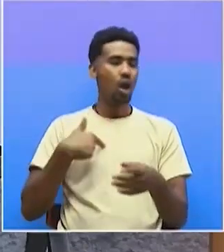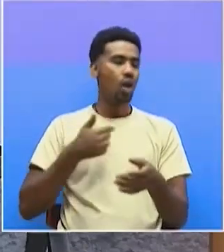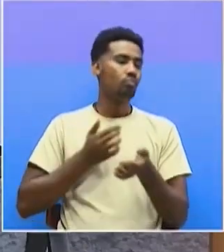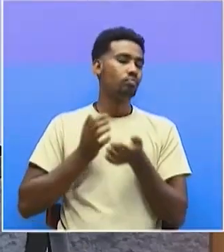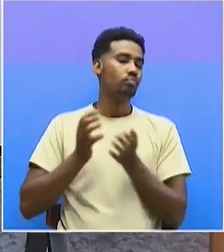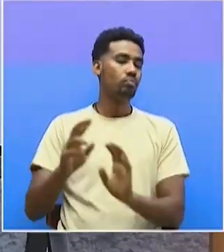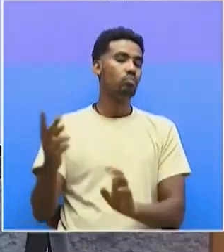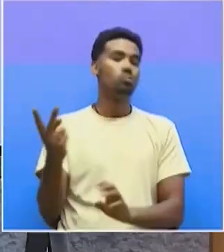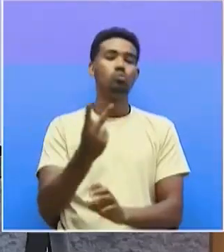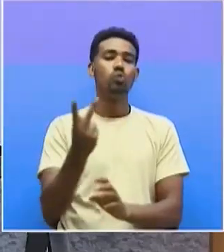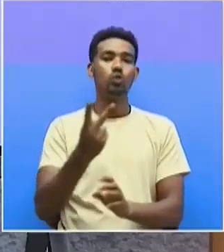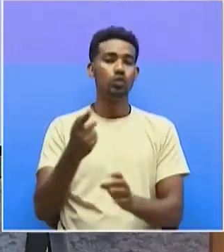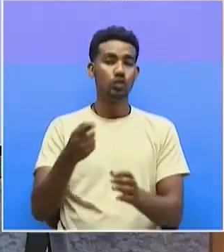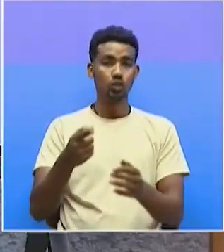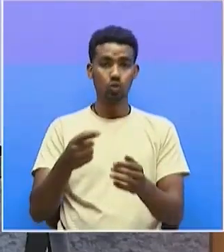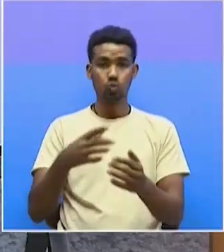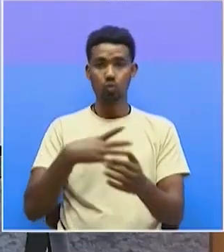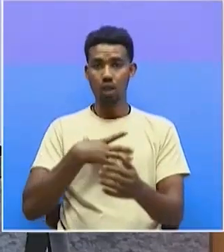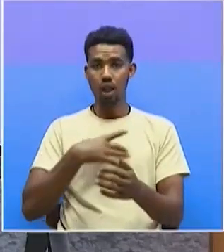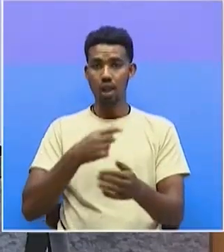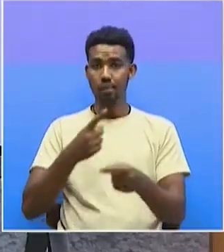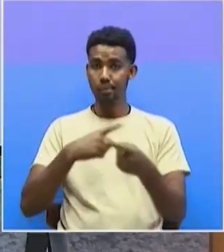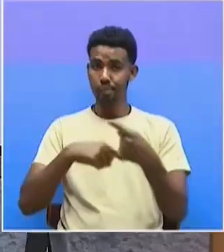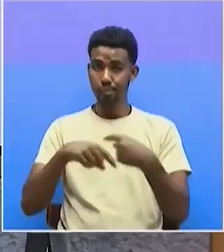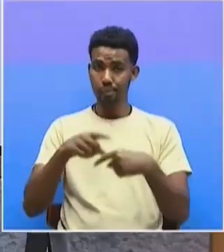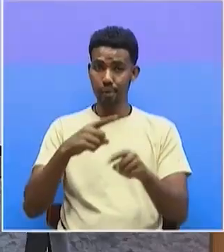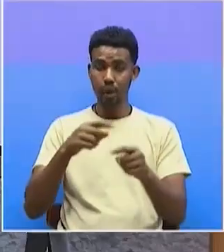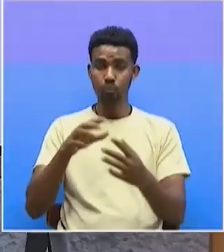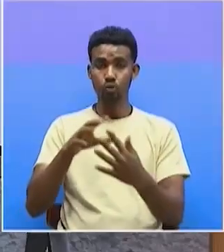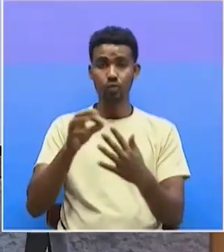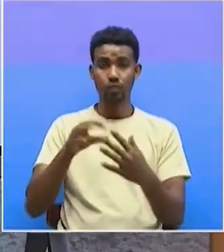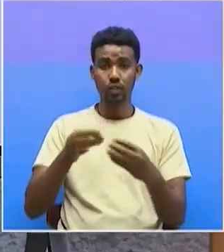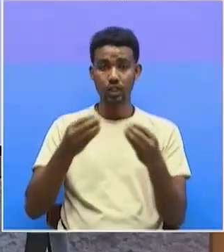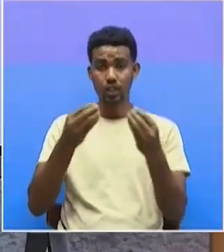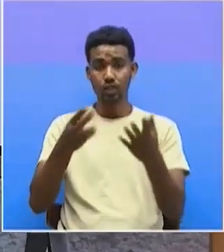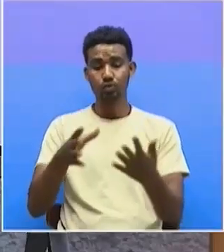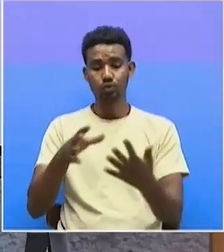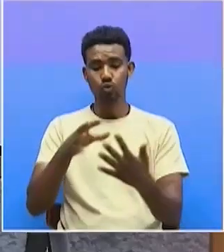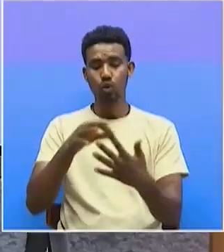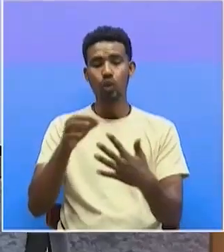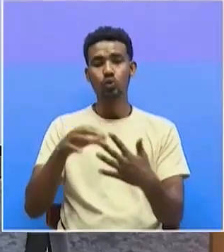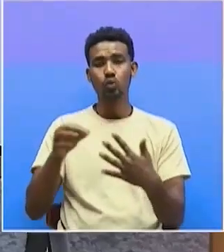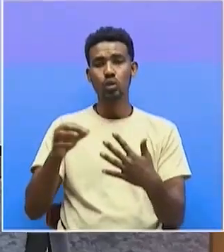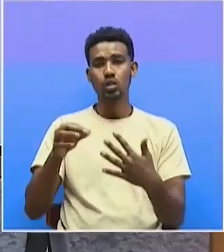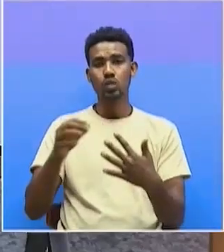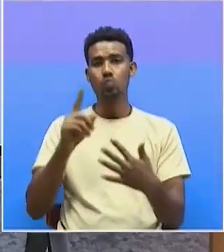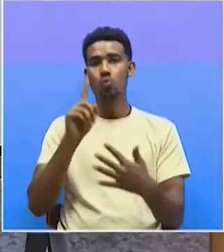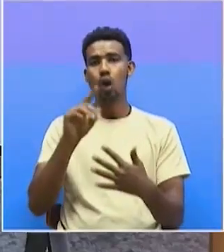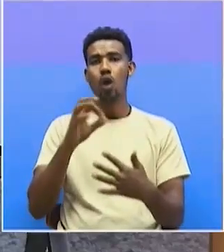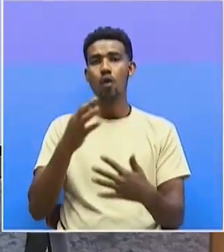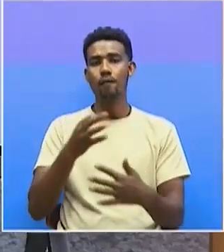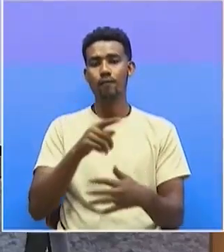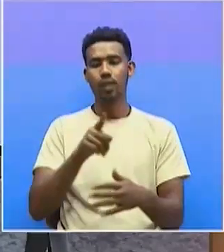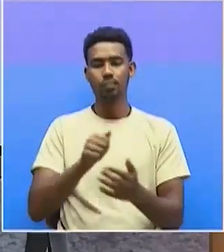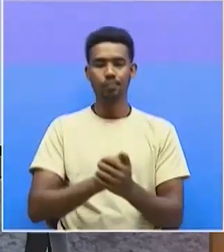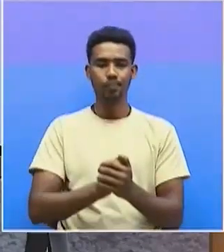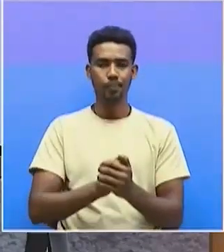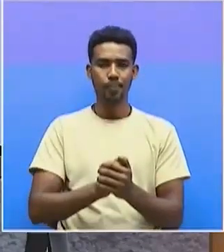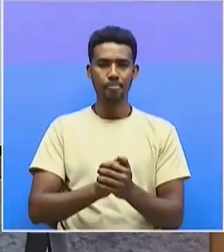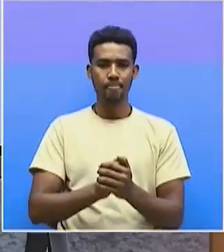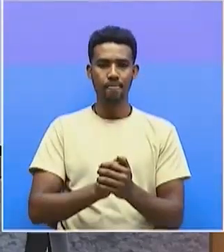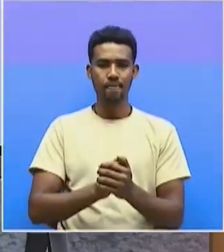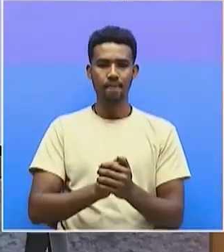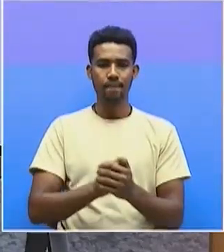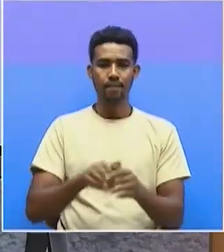between like and preference, when we come to preference, this gives you a choice to choose one of them. And also here it